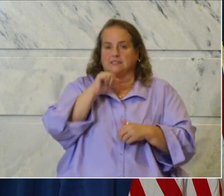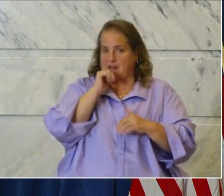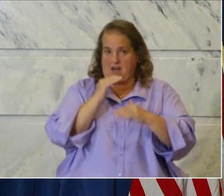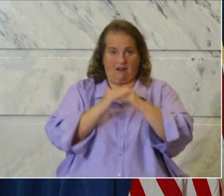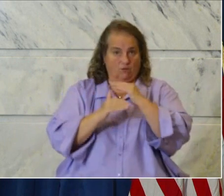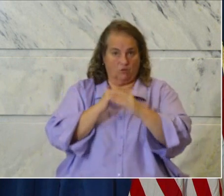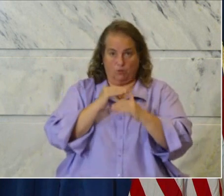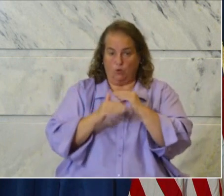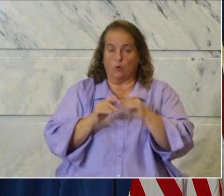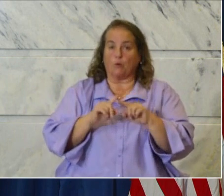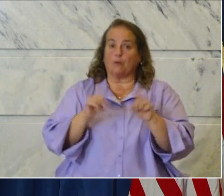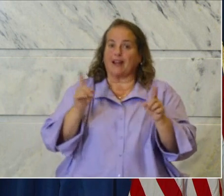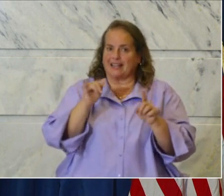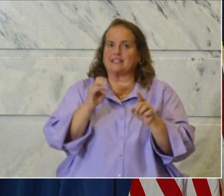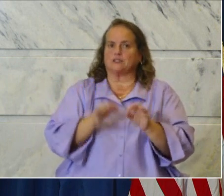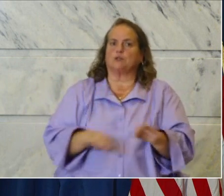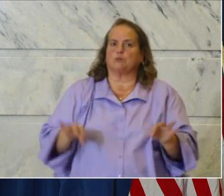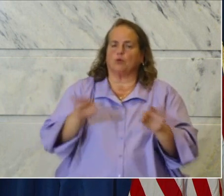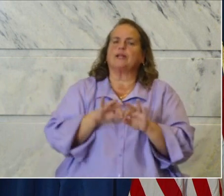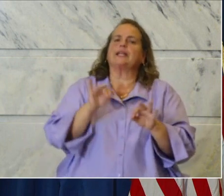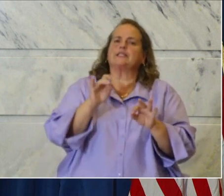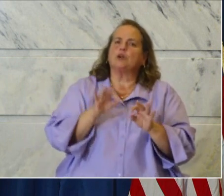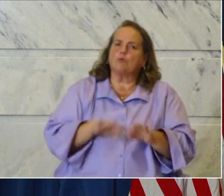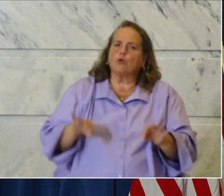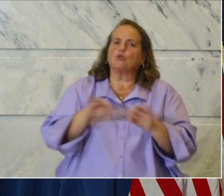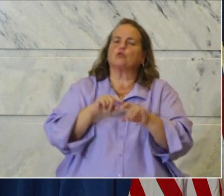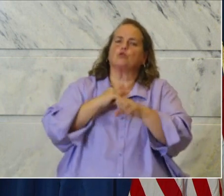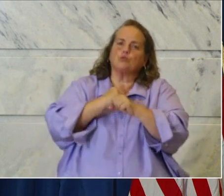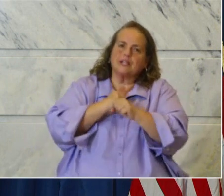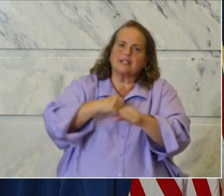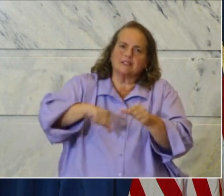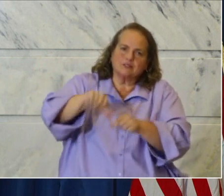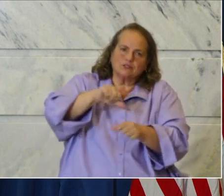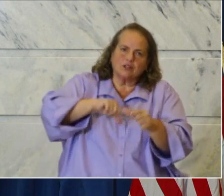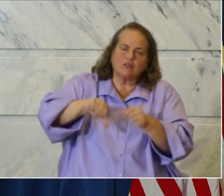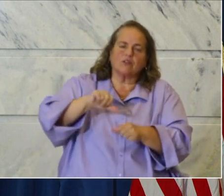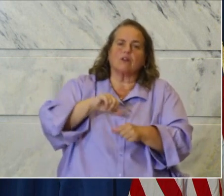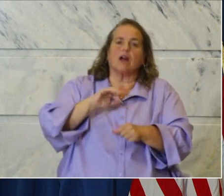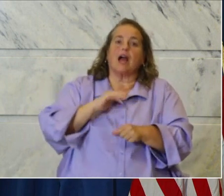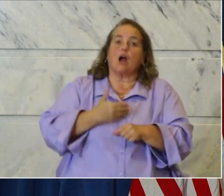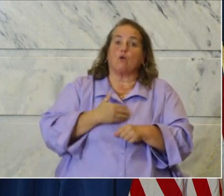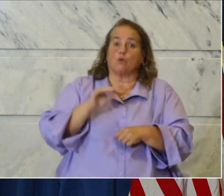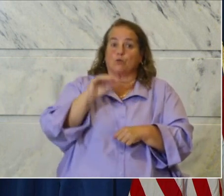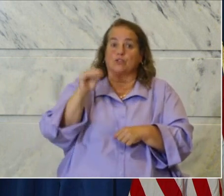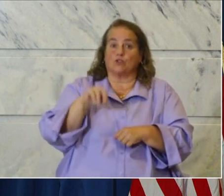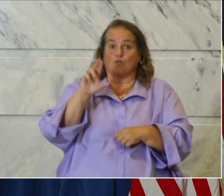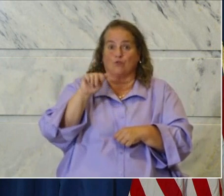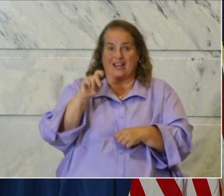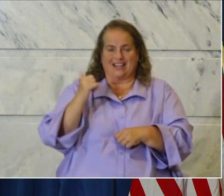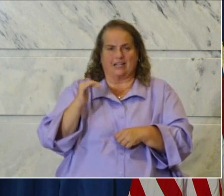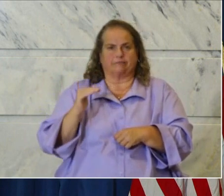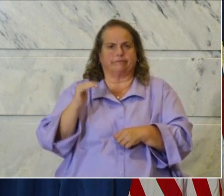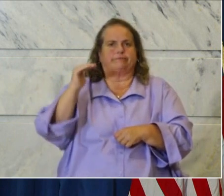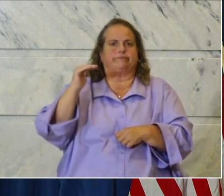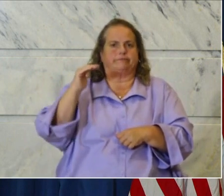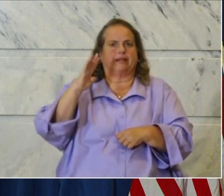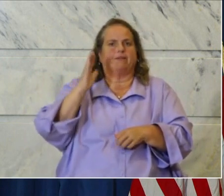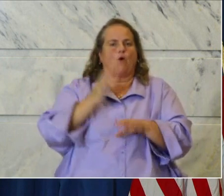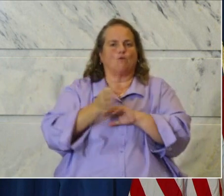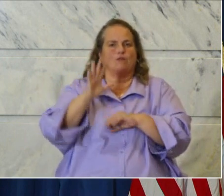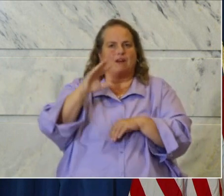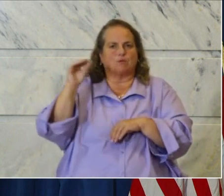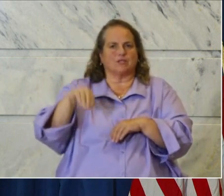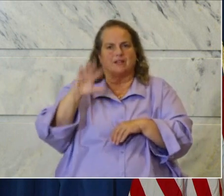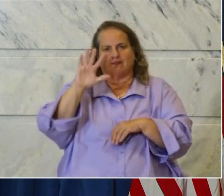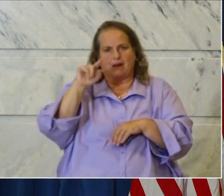but it's important. It's important to protect each other. Our positivity rate has crept back up. We are back over 5%,